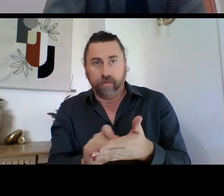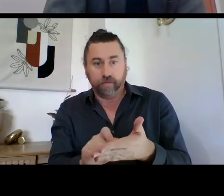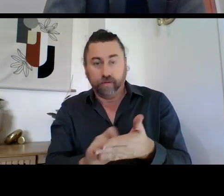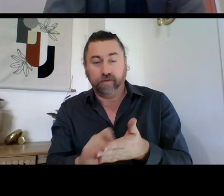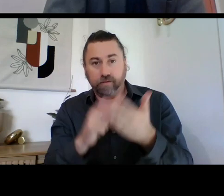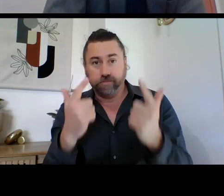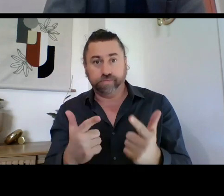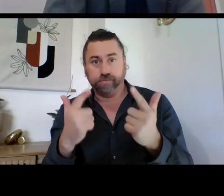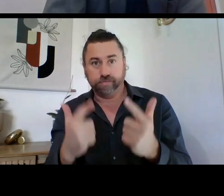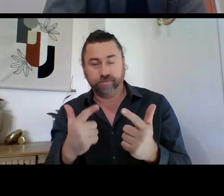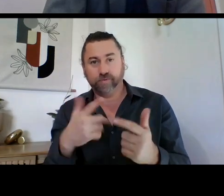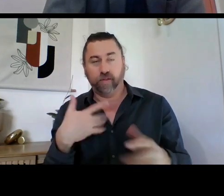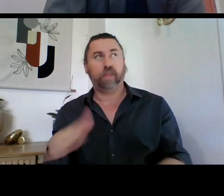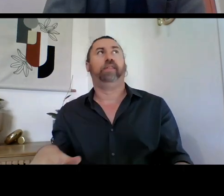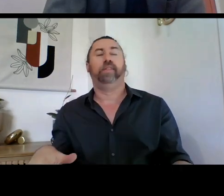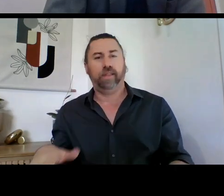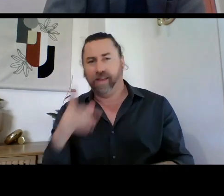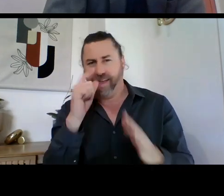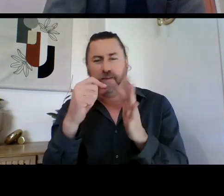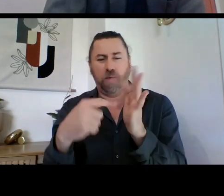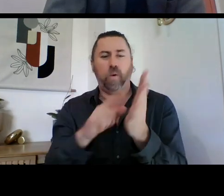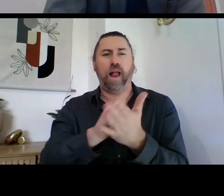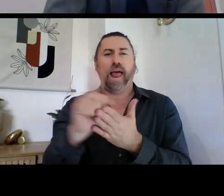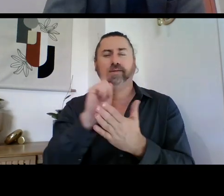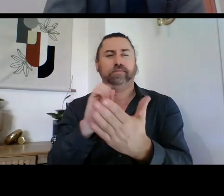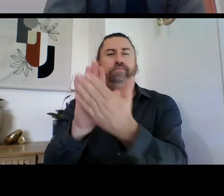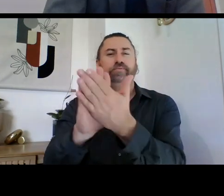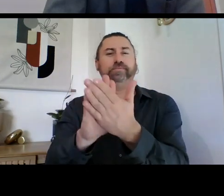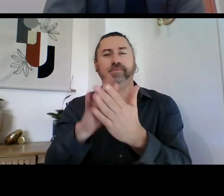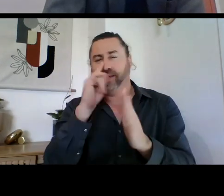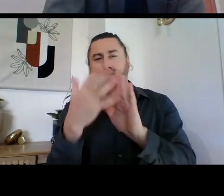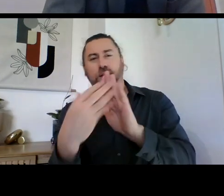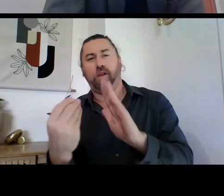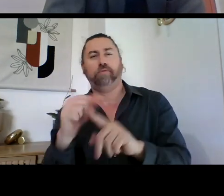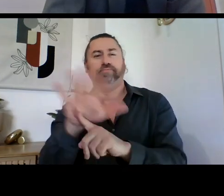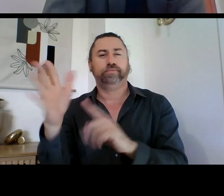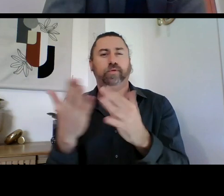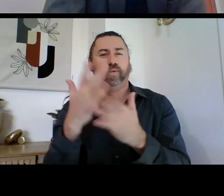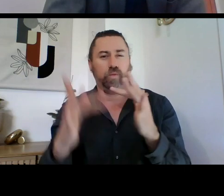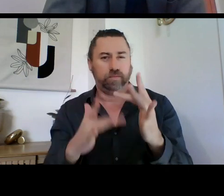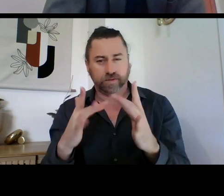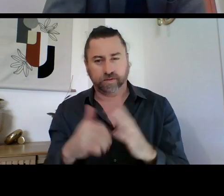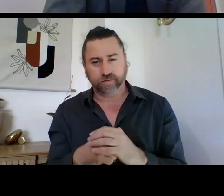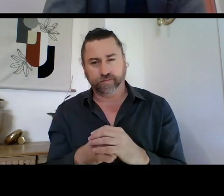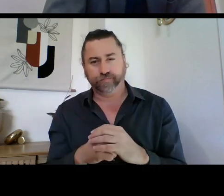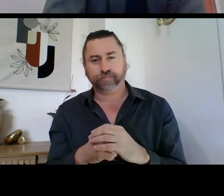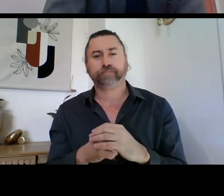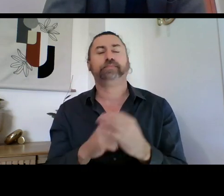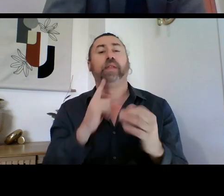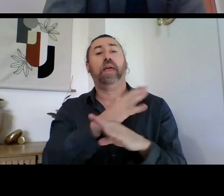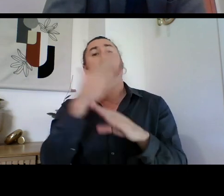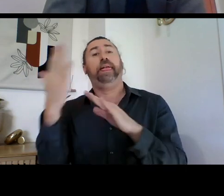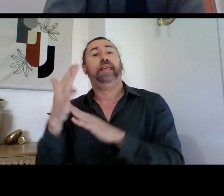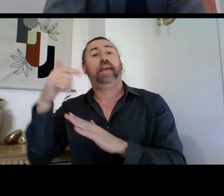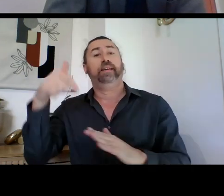make because that will be available to you to digest at your leisure. You'll also have an opportunity at the end of the